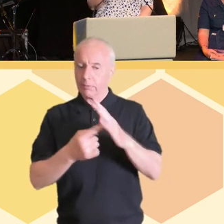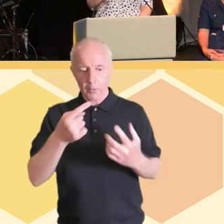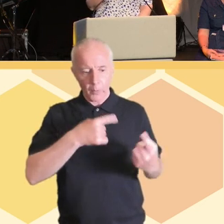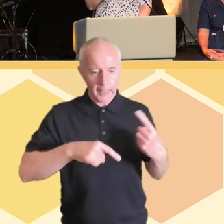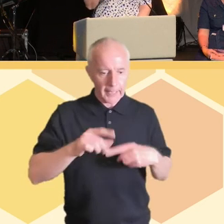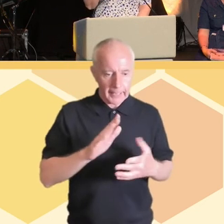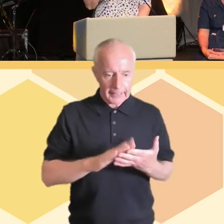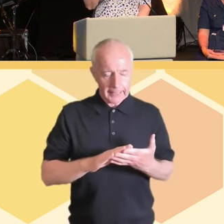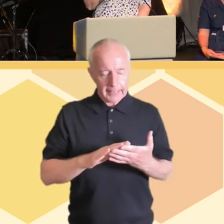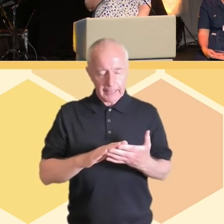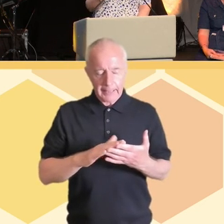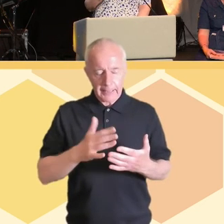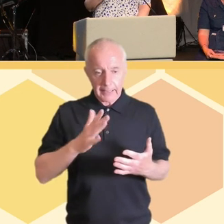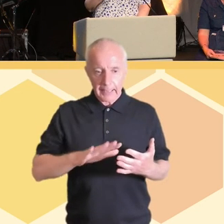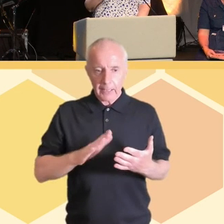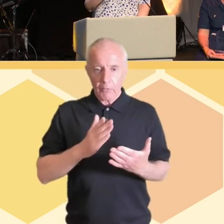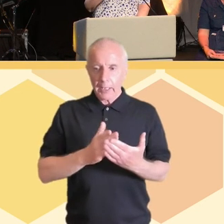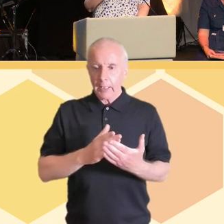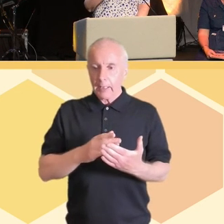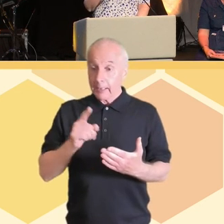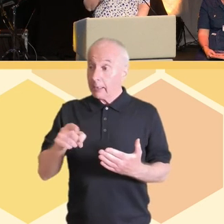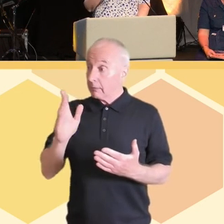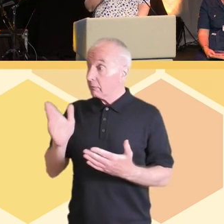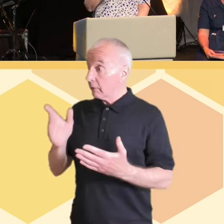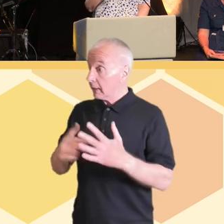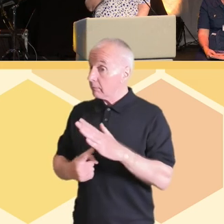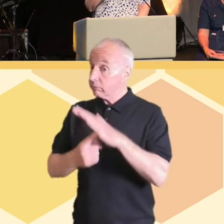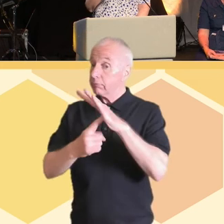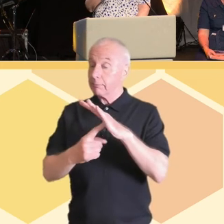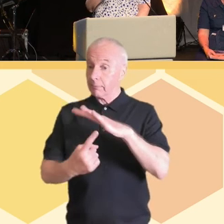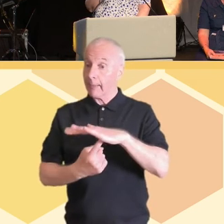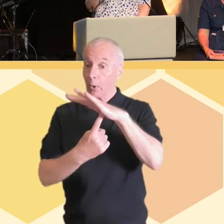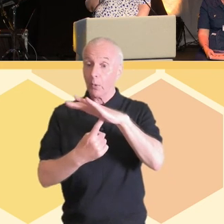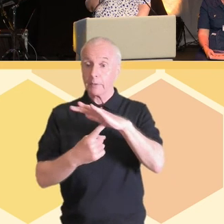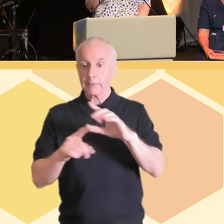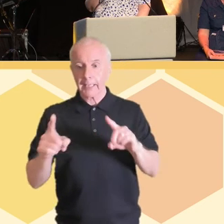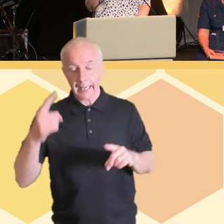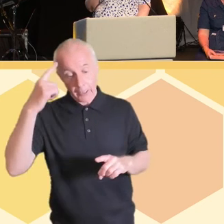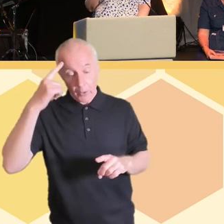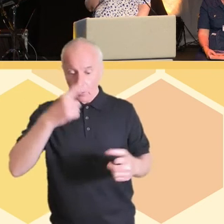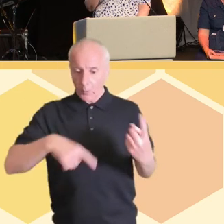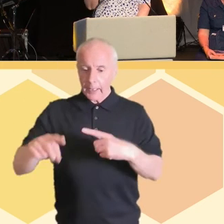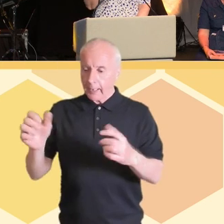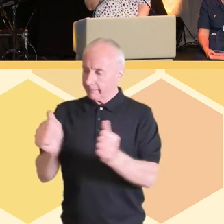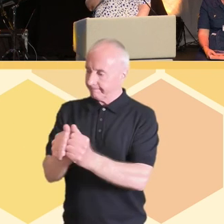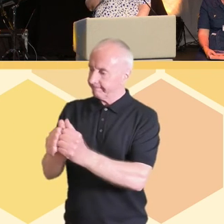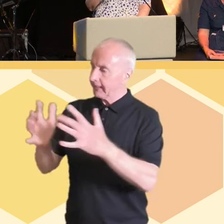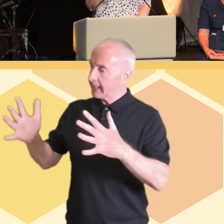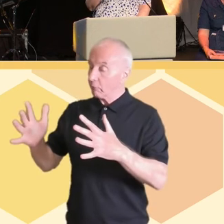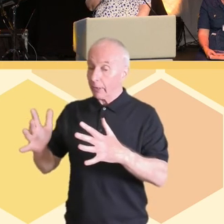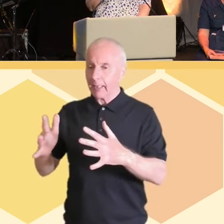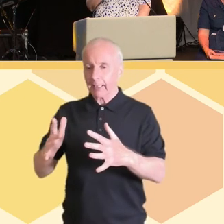attention. This is so important, friends, not just to what we're disagreeing about, but the